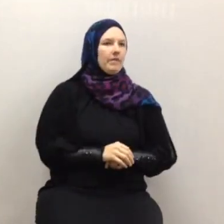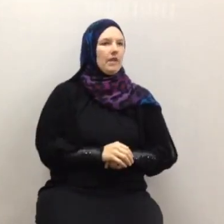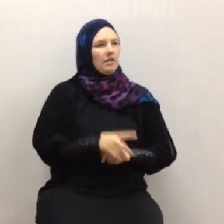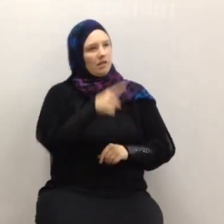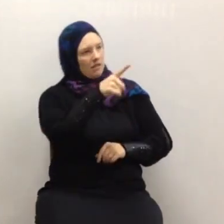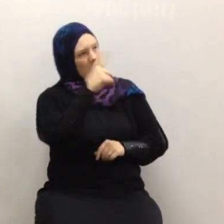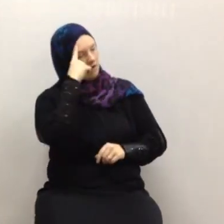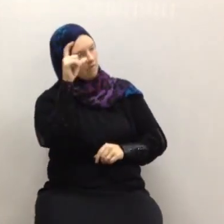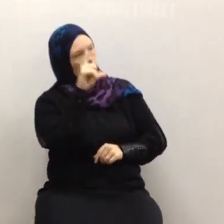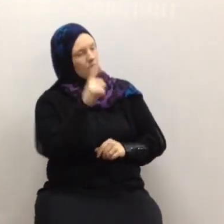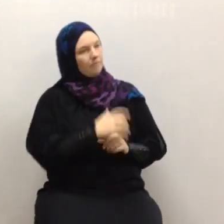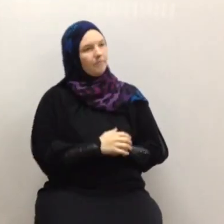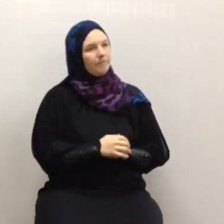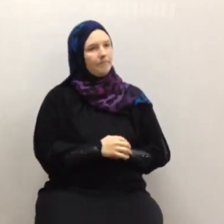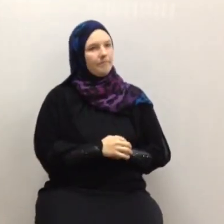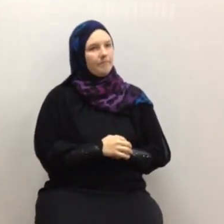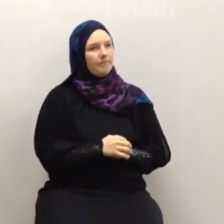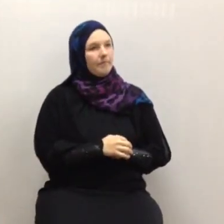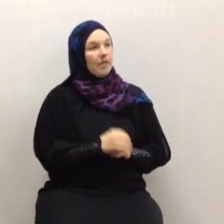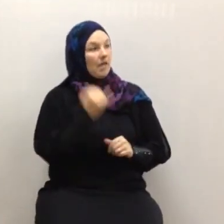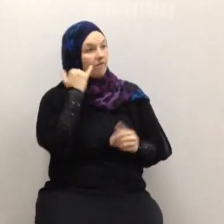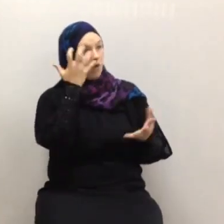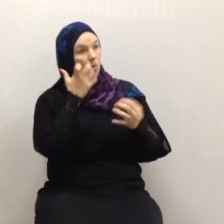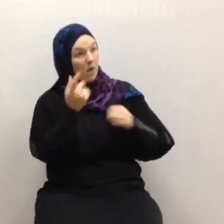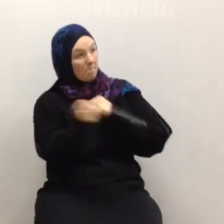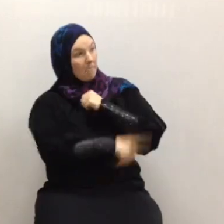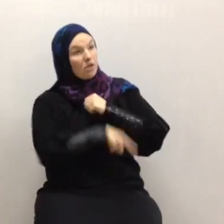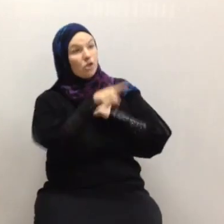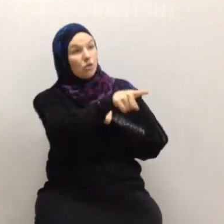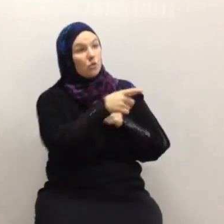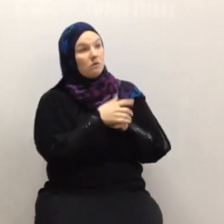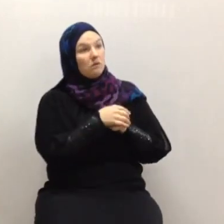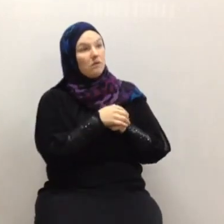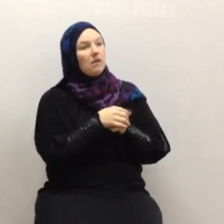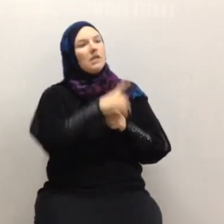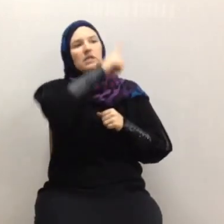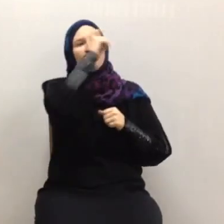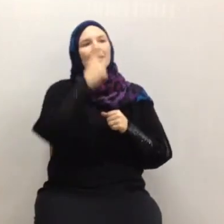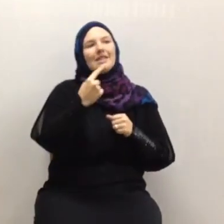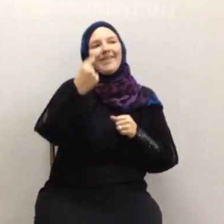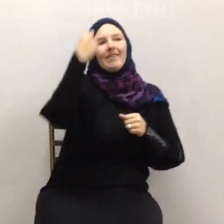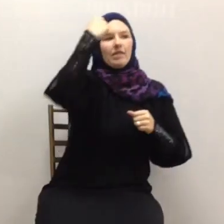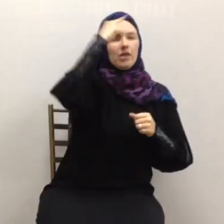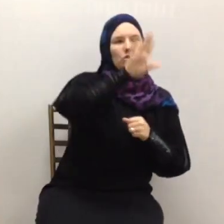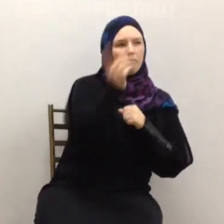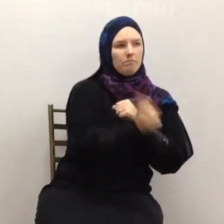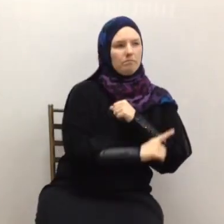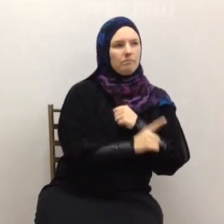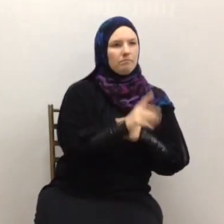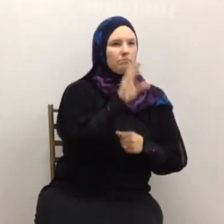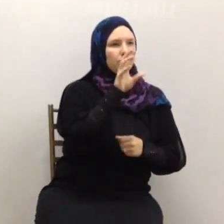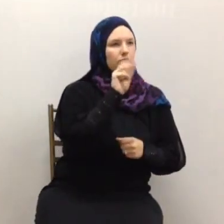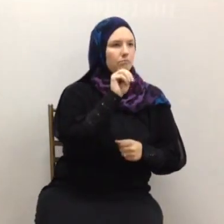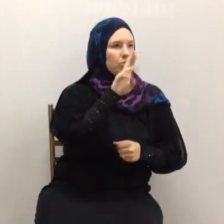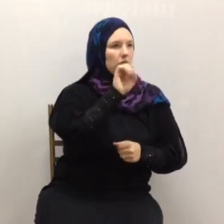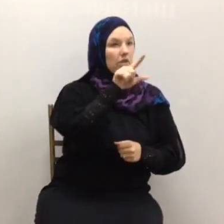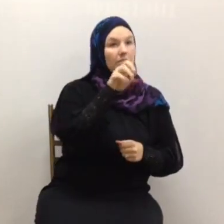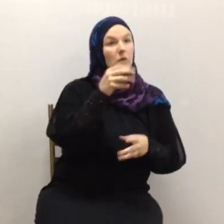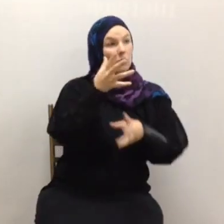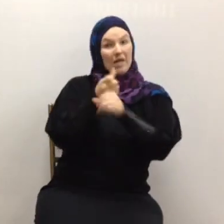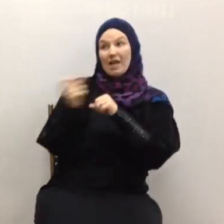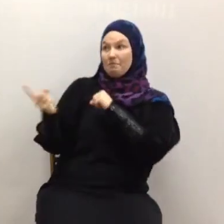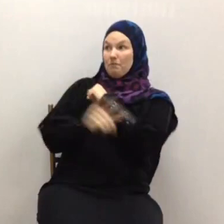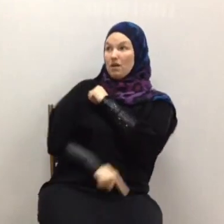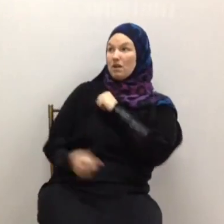punish you, it is because they think you are Muslim. So you get their punishment, and then you desert